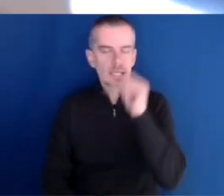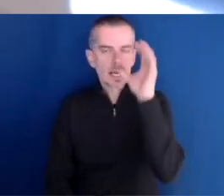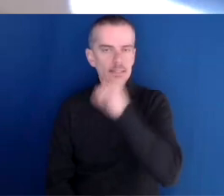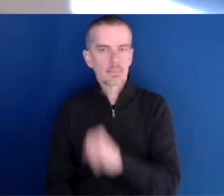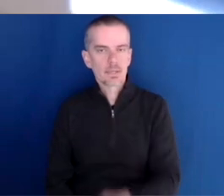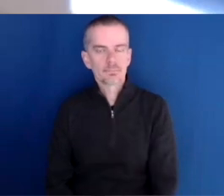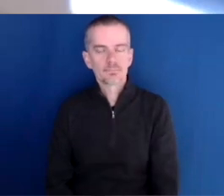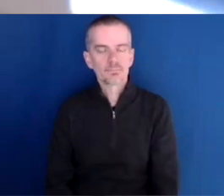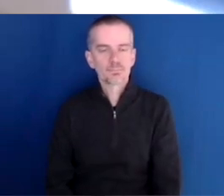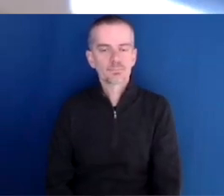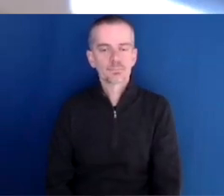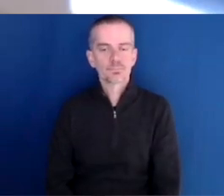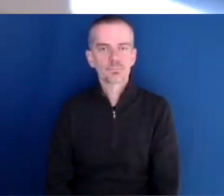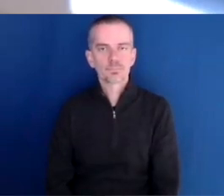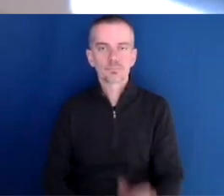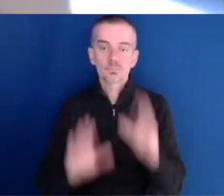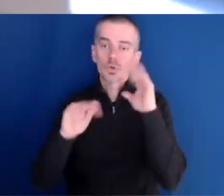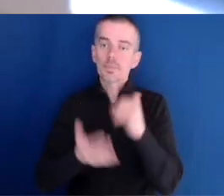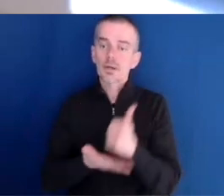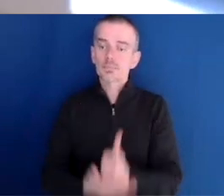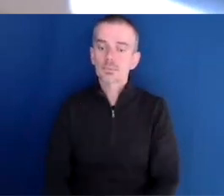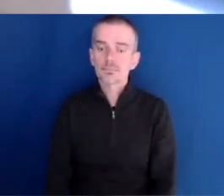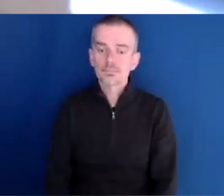So I hope that helps.